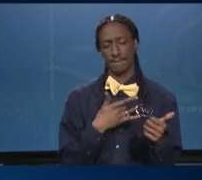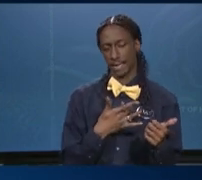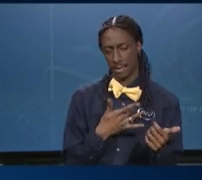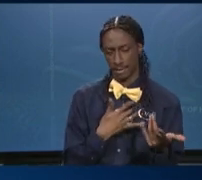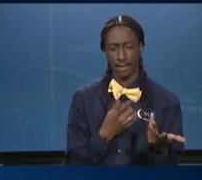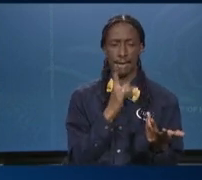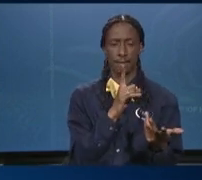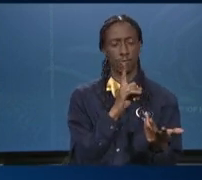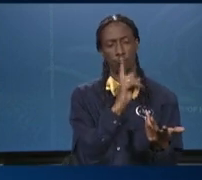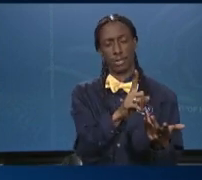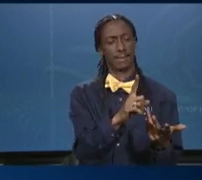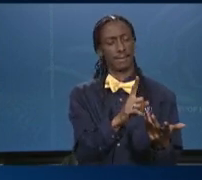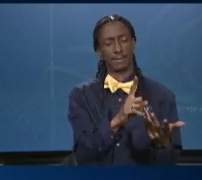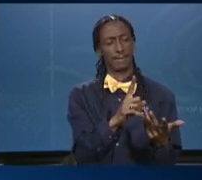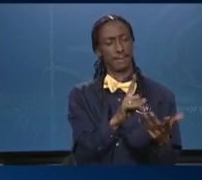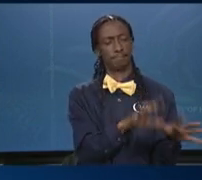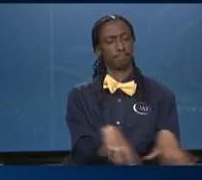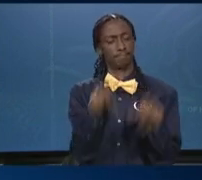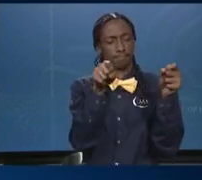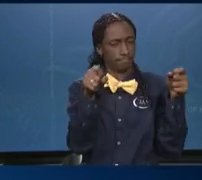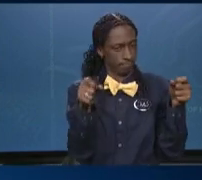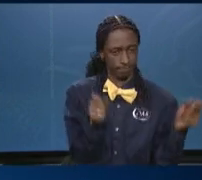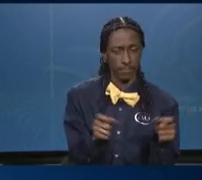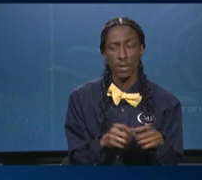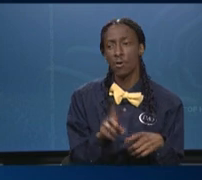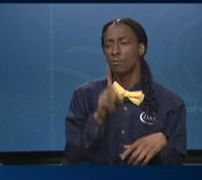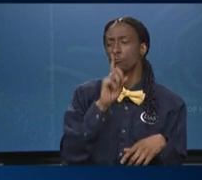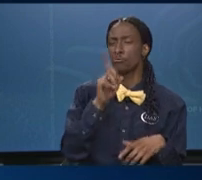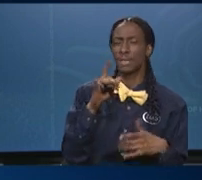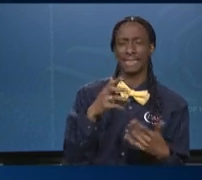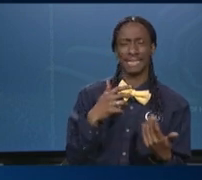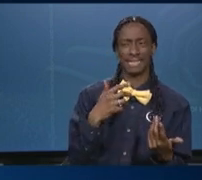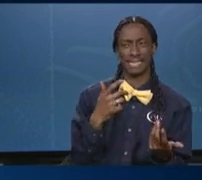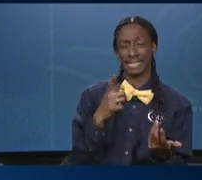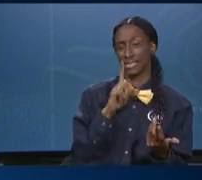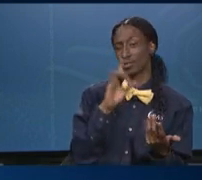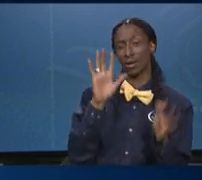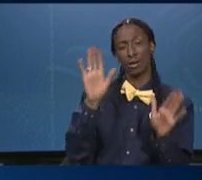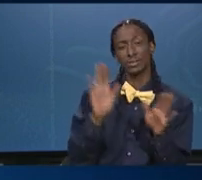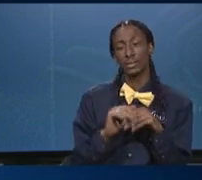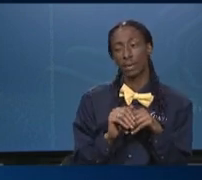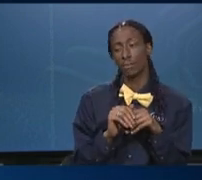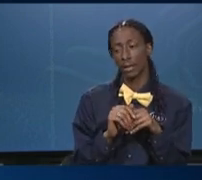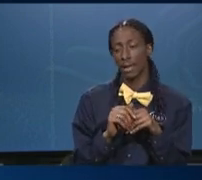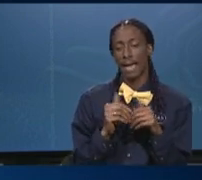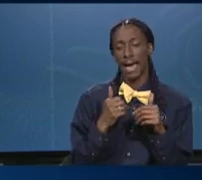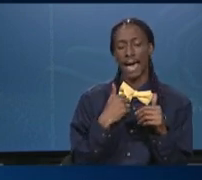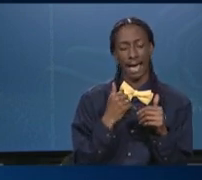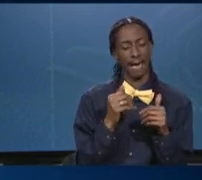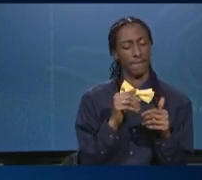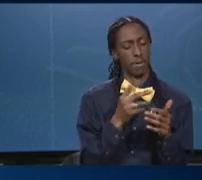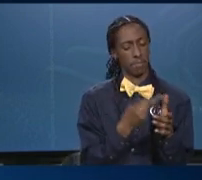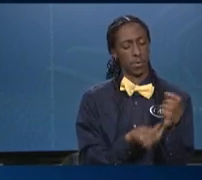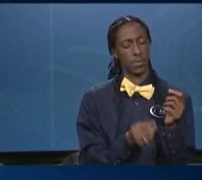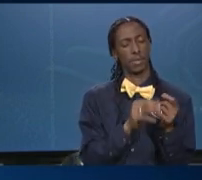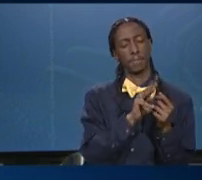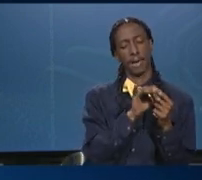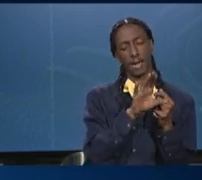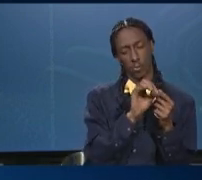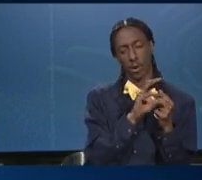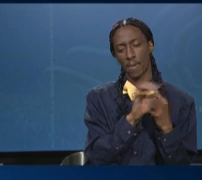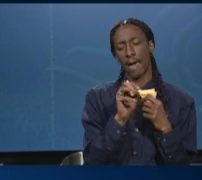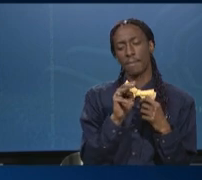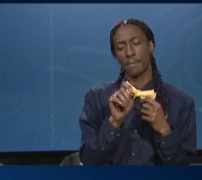take the helm? Oh, I mean, it's just incredible. Like, there are both micro and macro. There are so